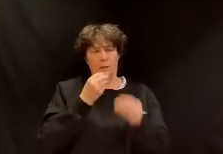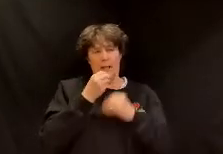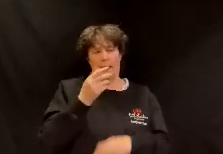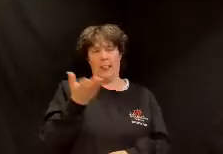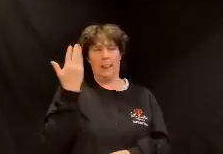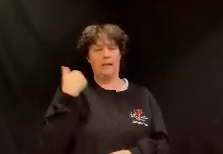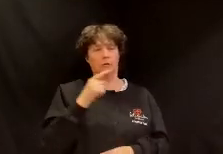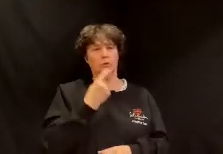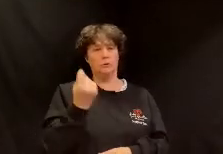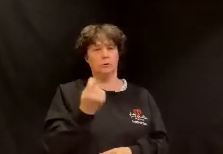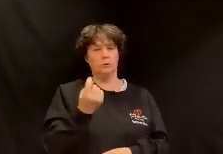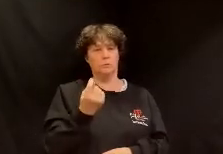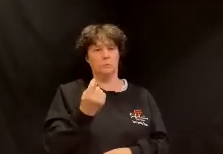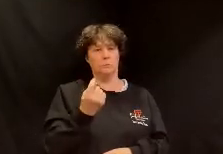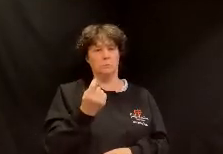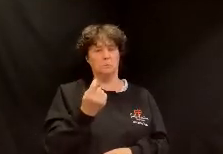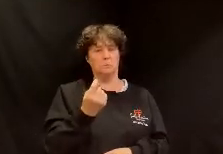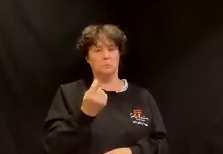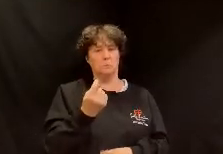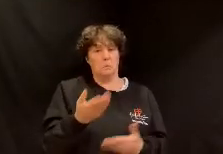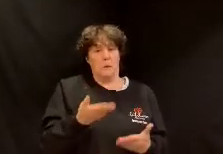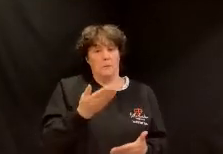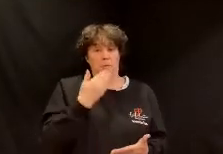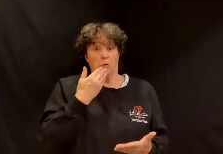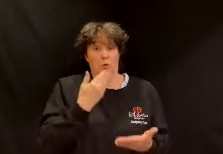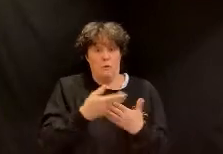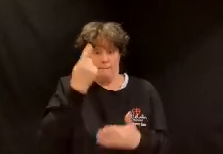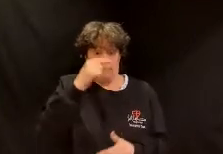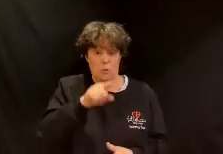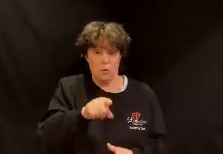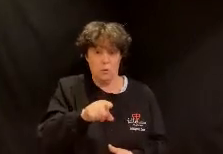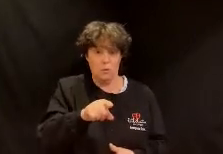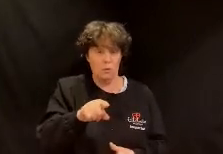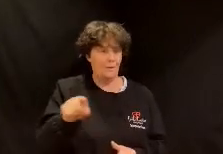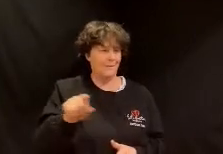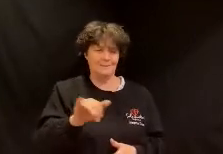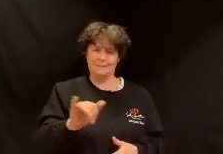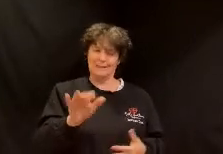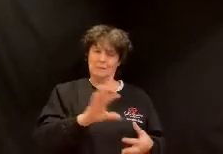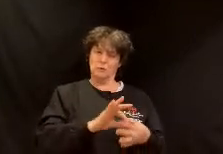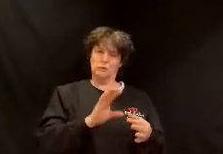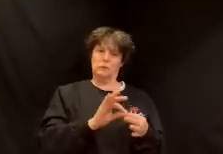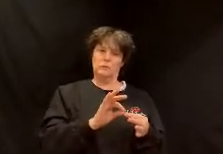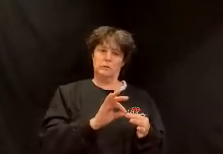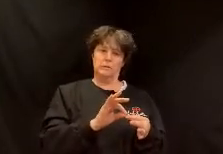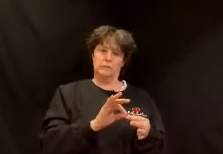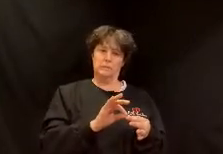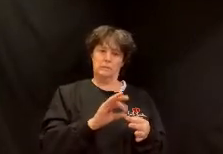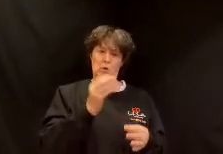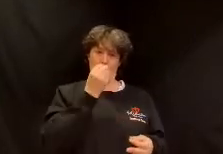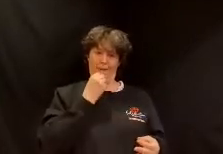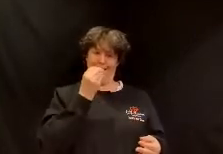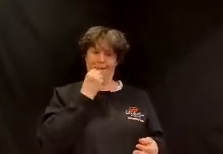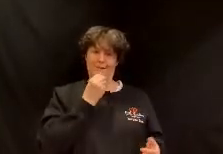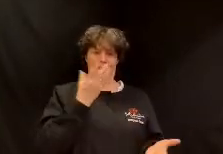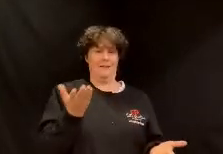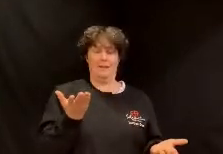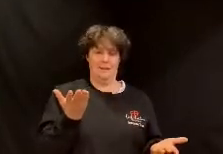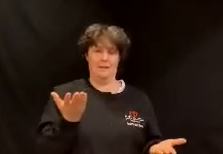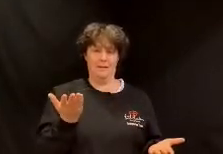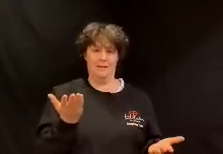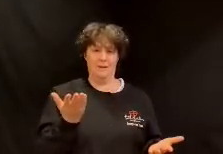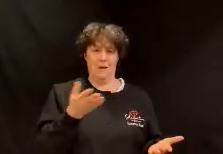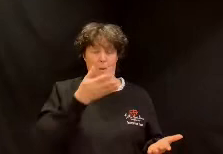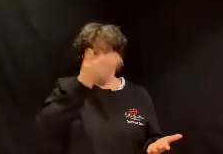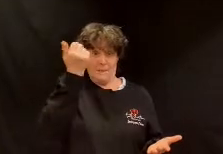But you know it was good for you. Right? It's the same thing with Scripture. You eat. Because you